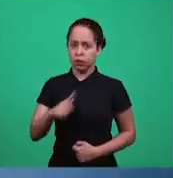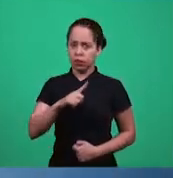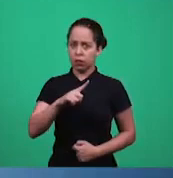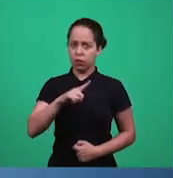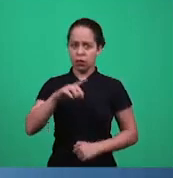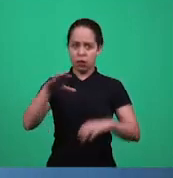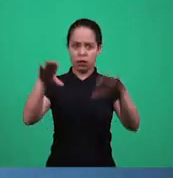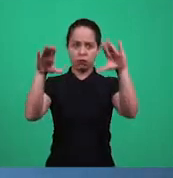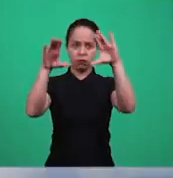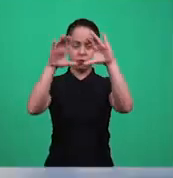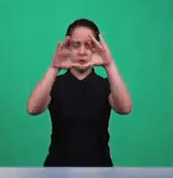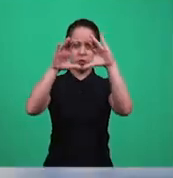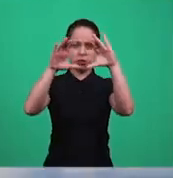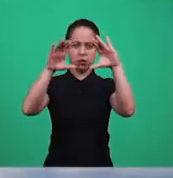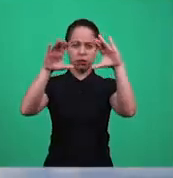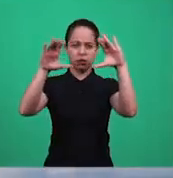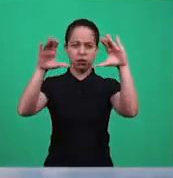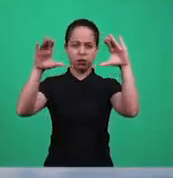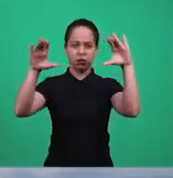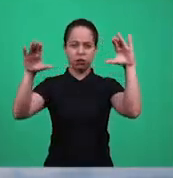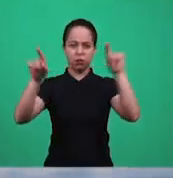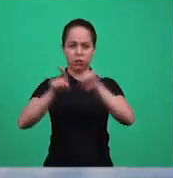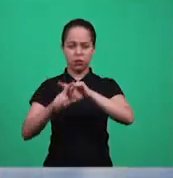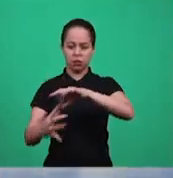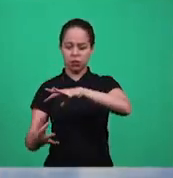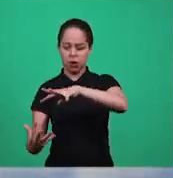Eternal power of the Lord.